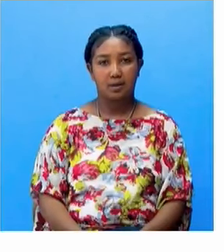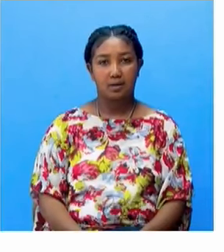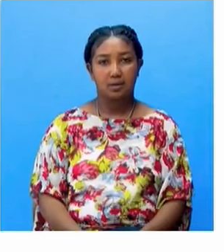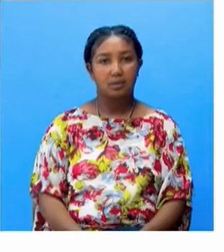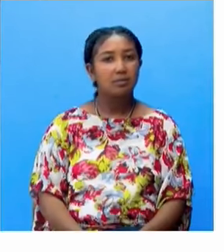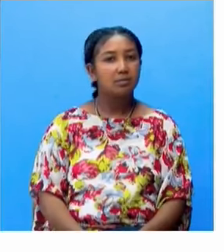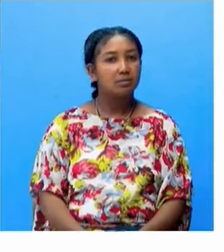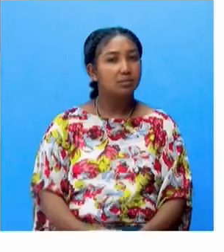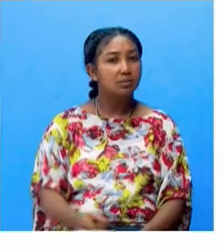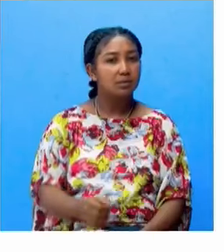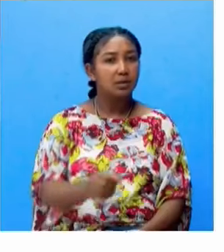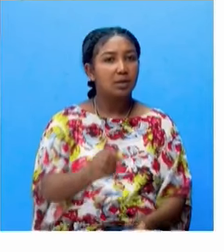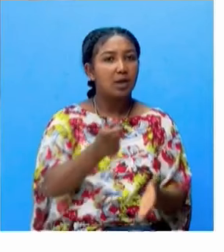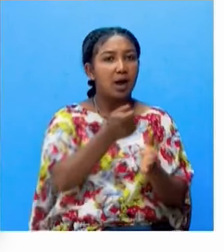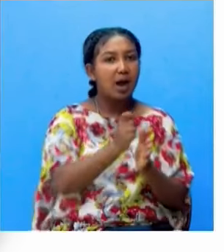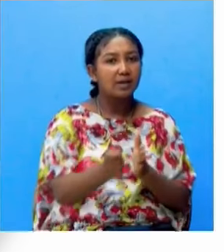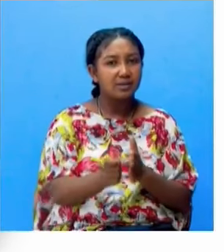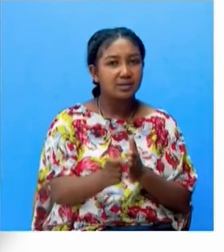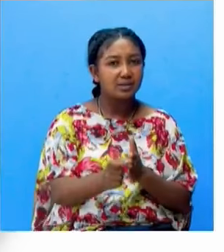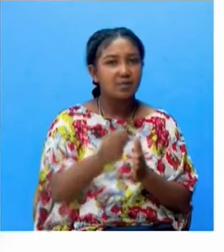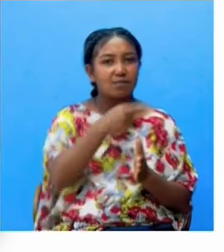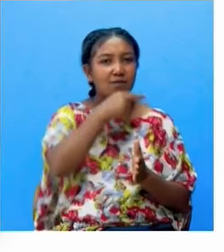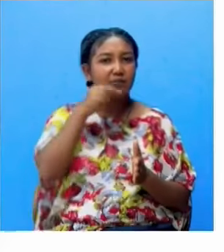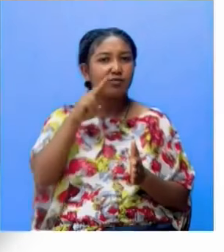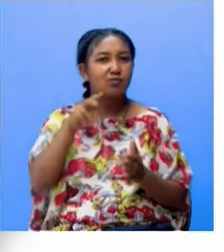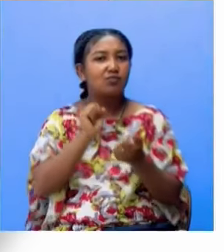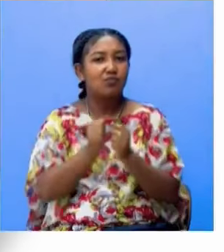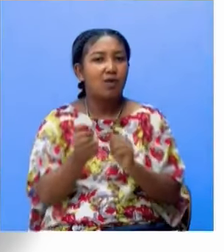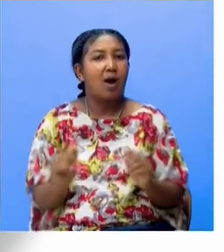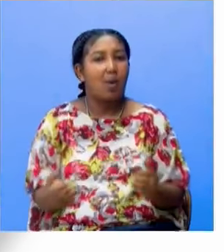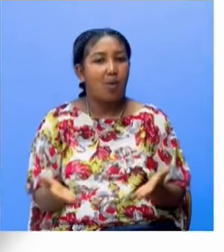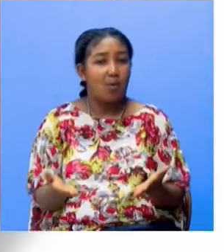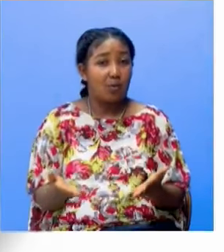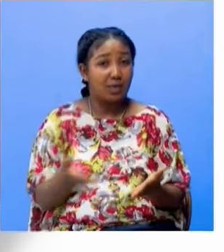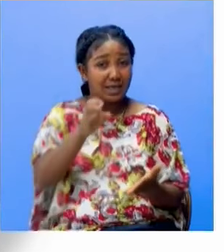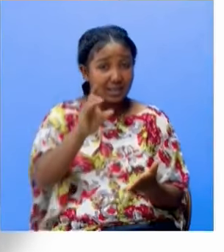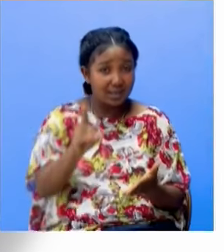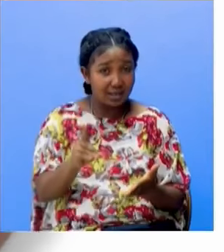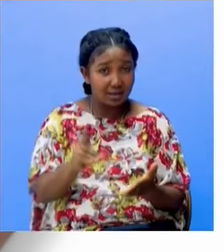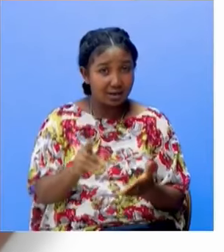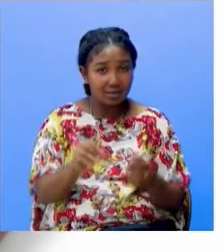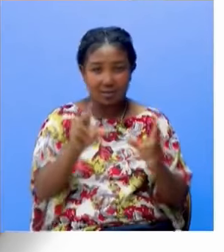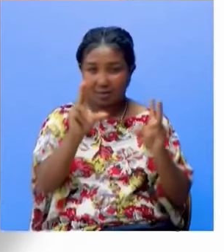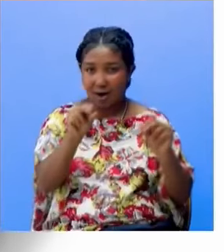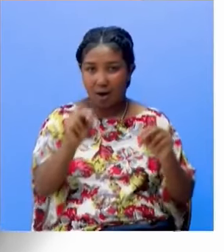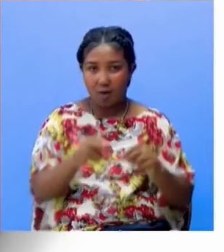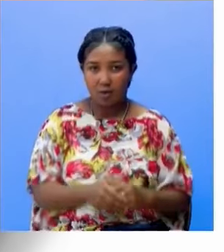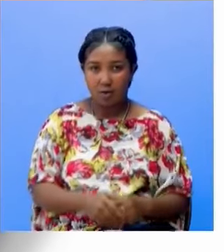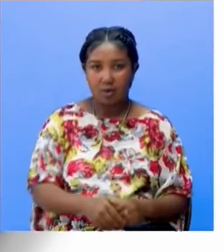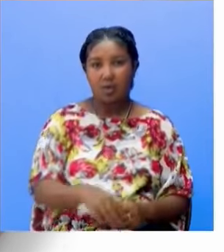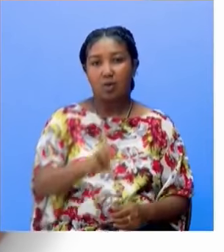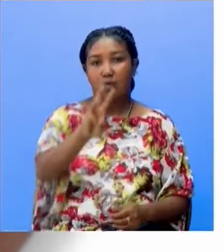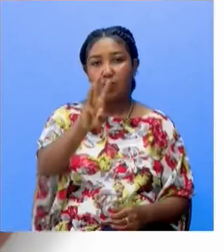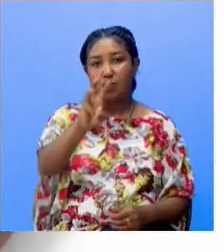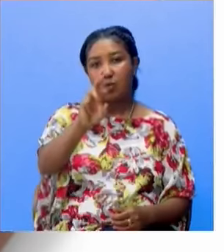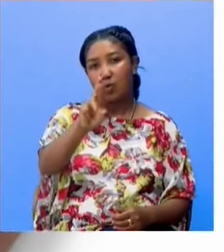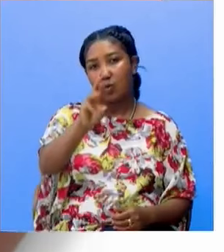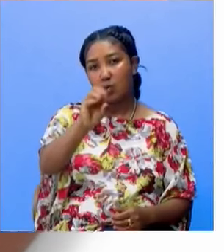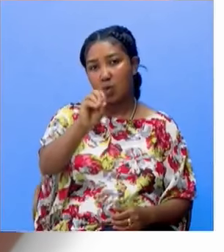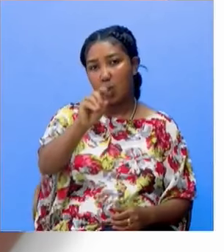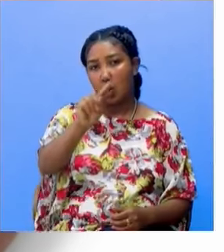What about verb 2 form of the verb rise? That is wrote.